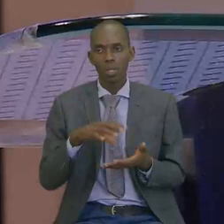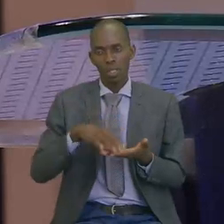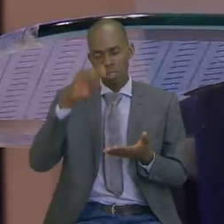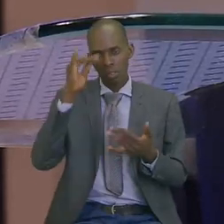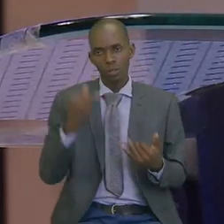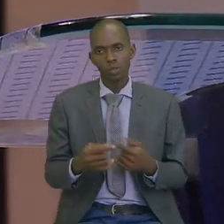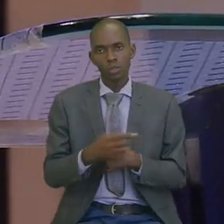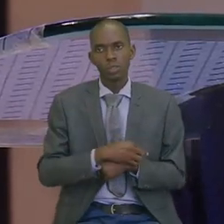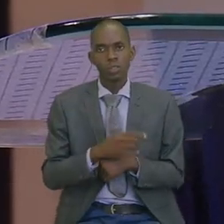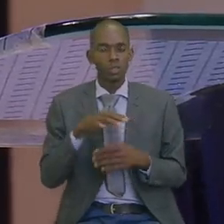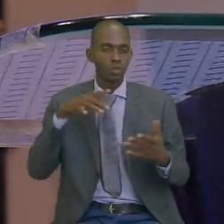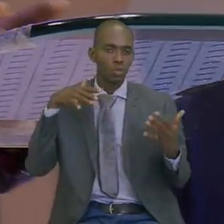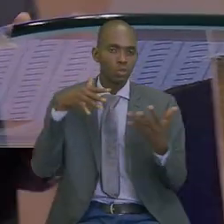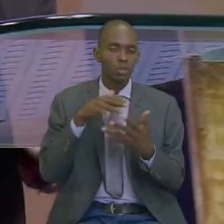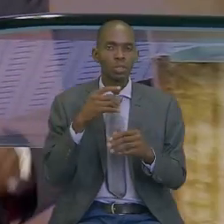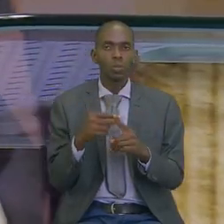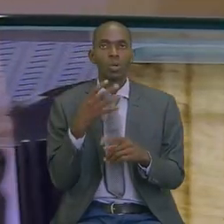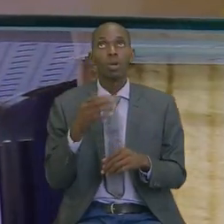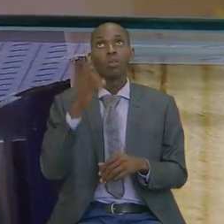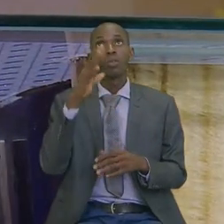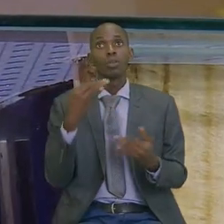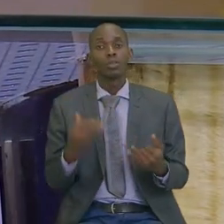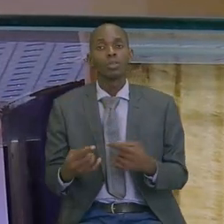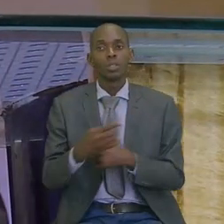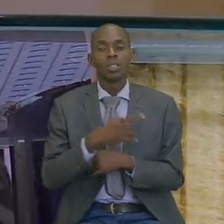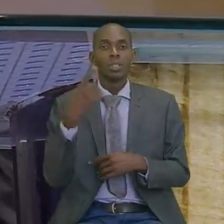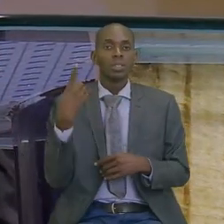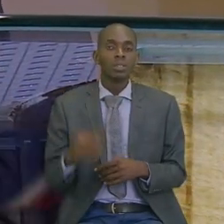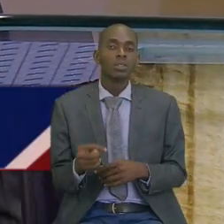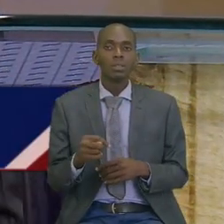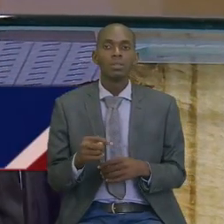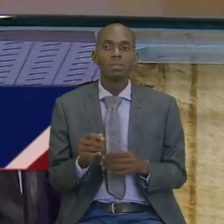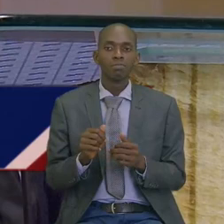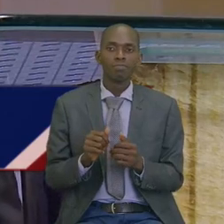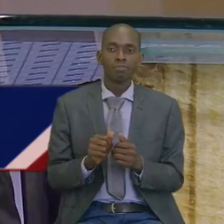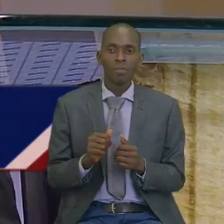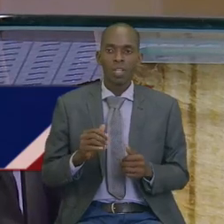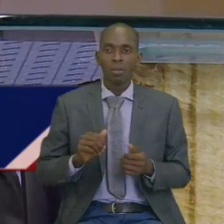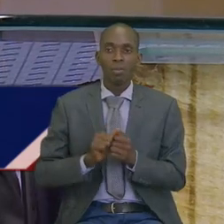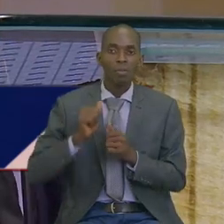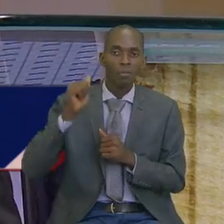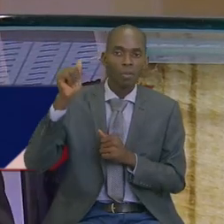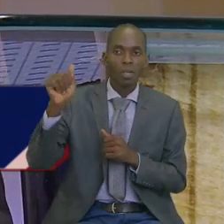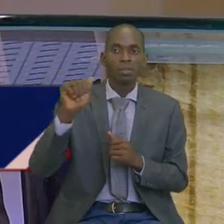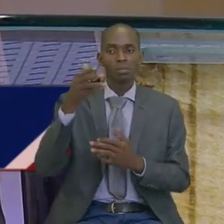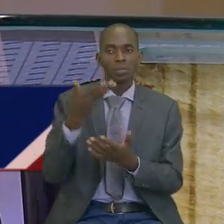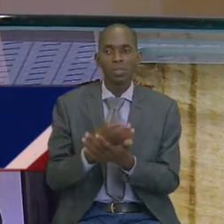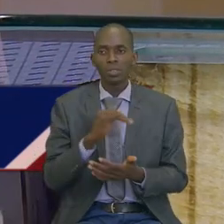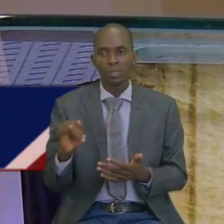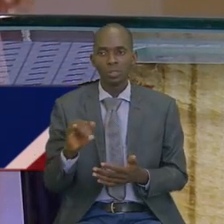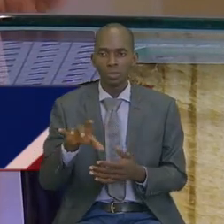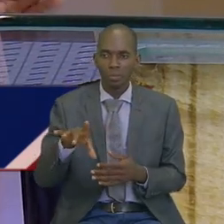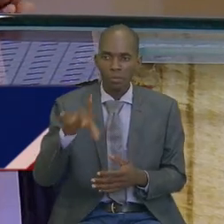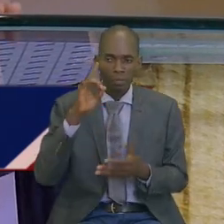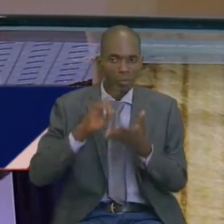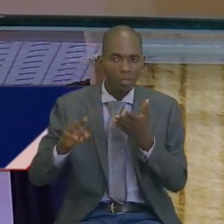today. We're studying the word of God today, the far-fetched or the far-reaching discovery of